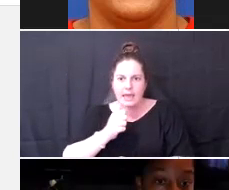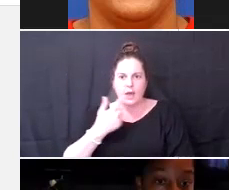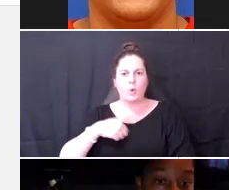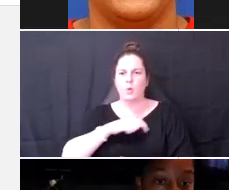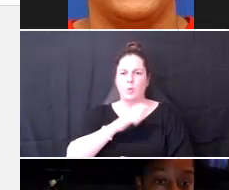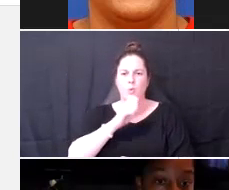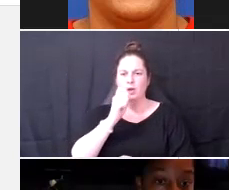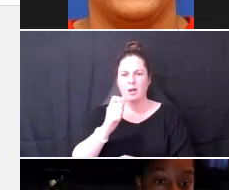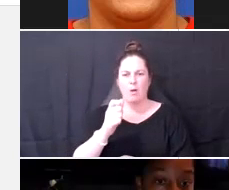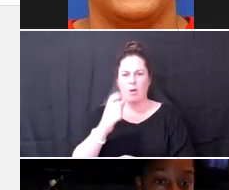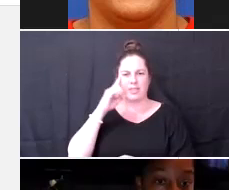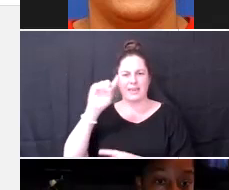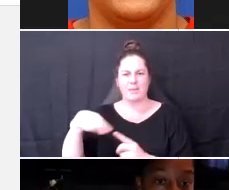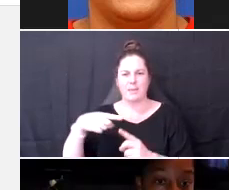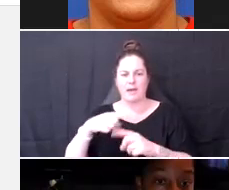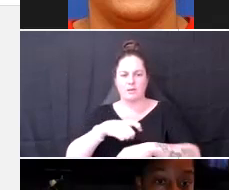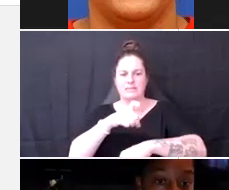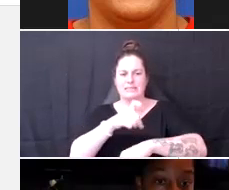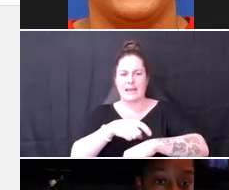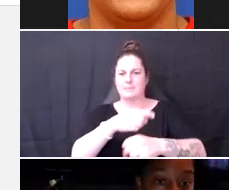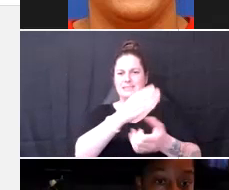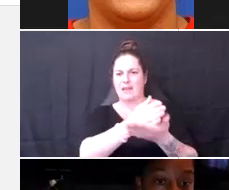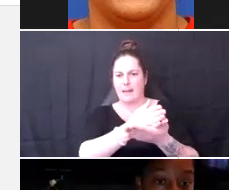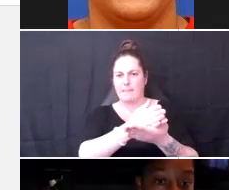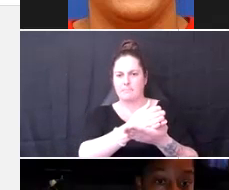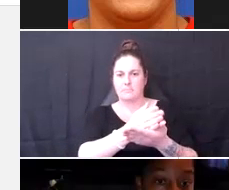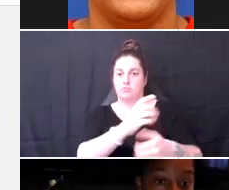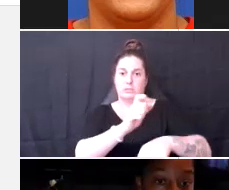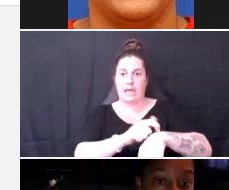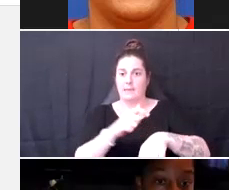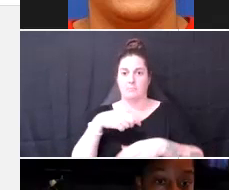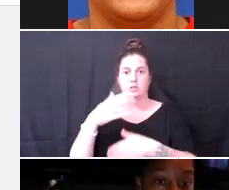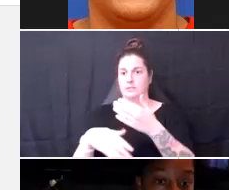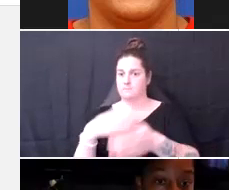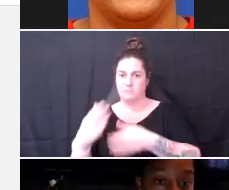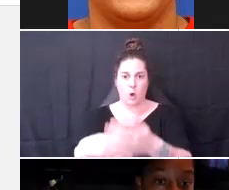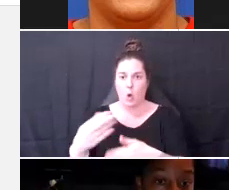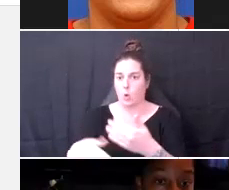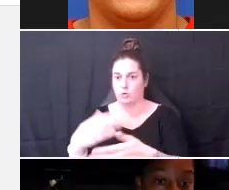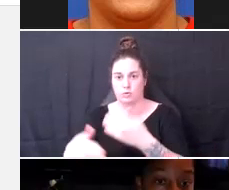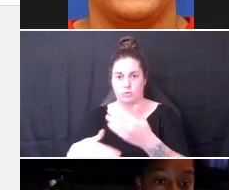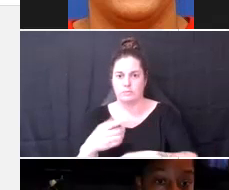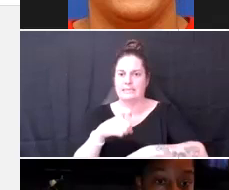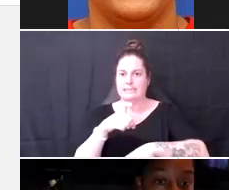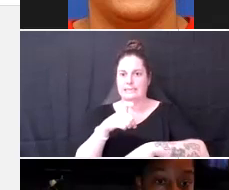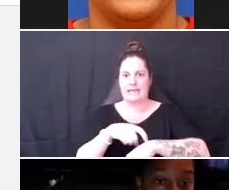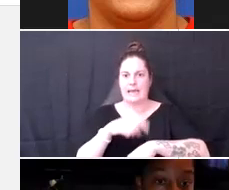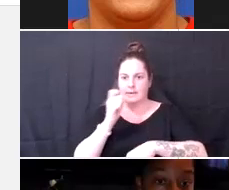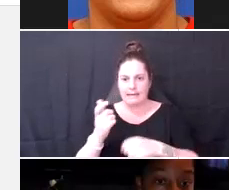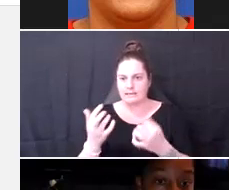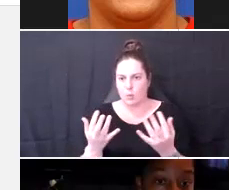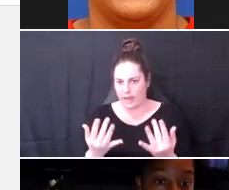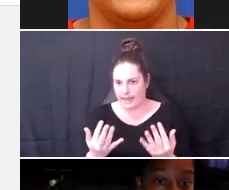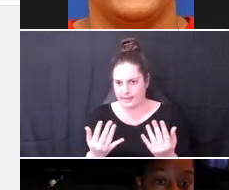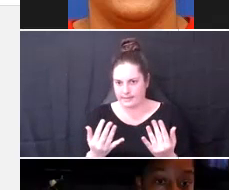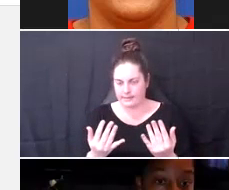of stopping time at all. Time just keeps going, right? You know, as a time waits for no man, right? So this